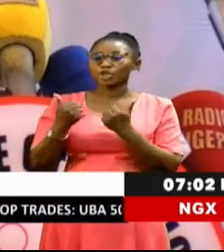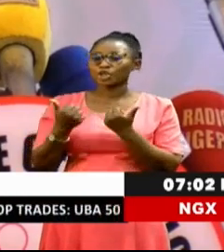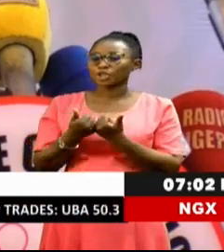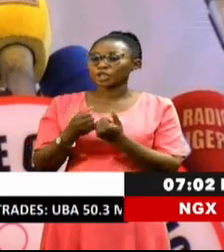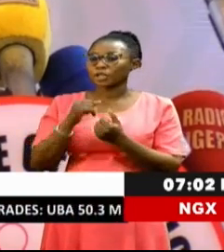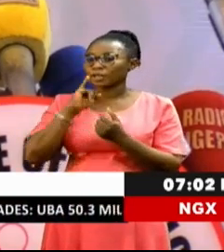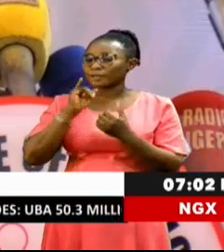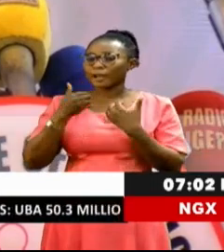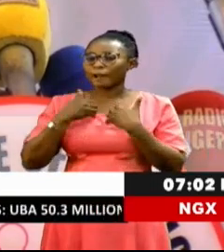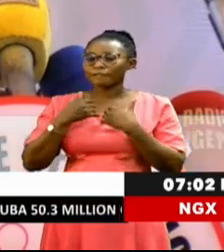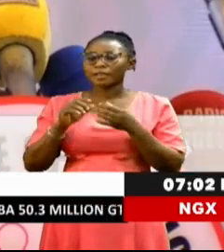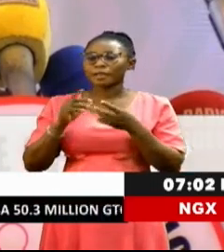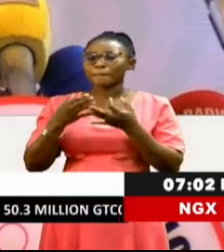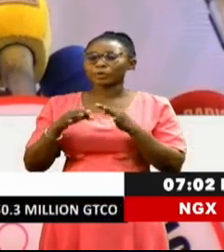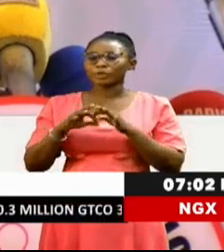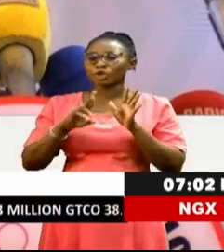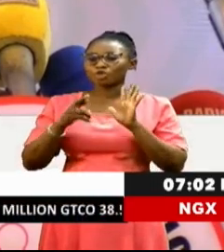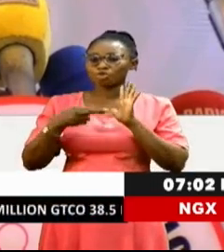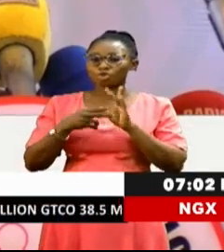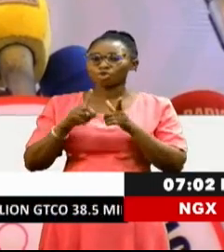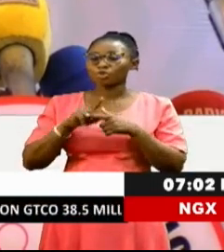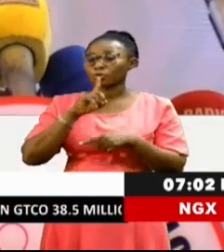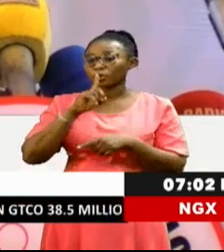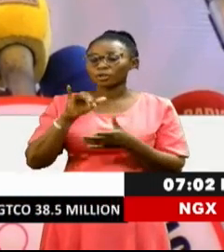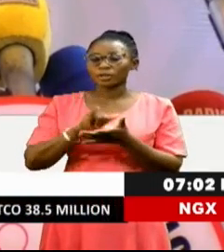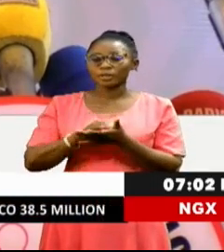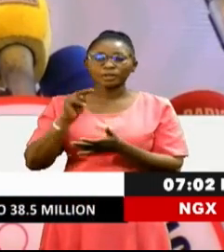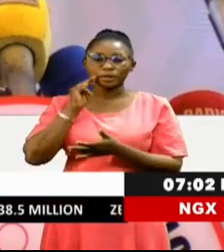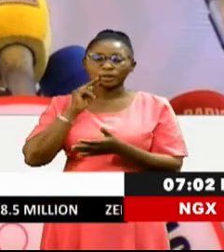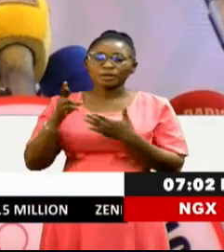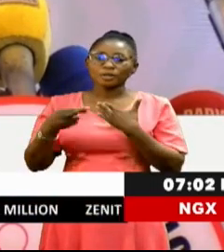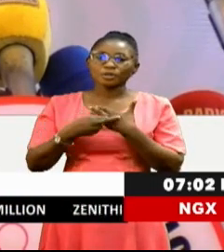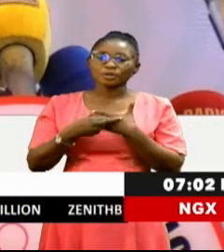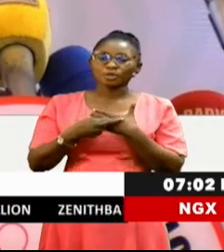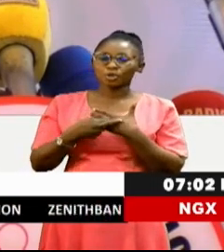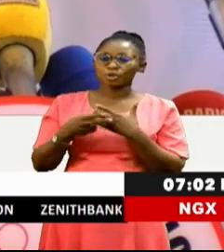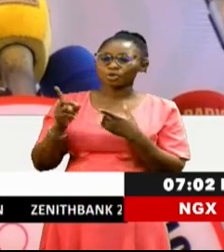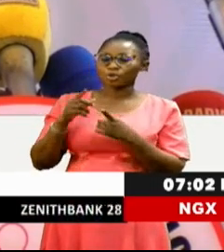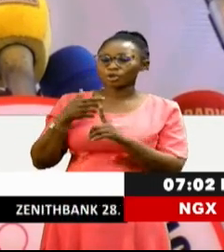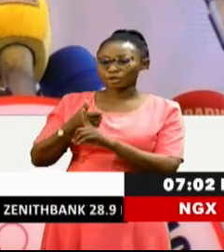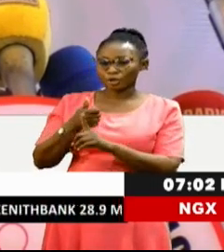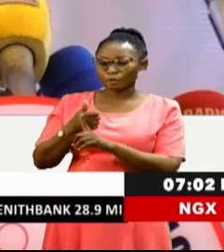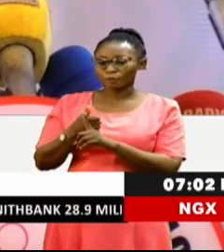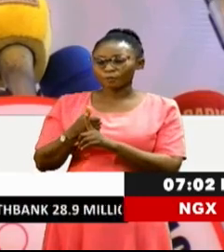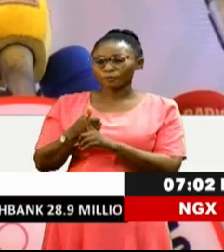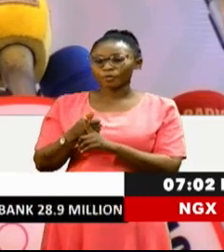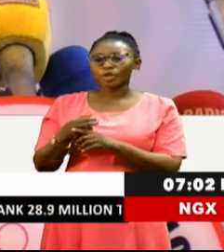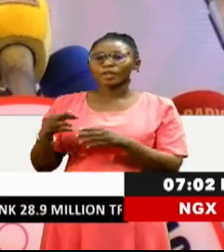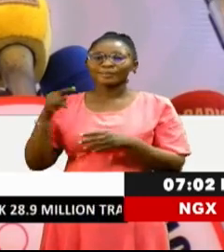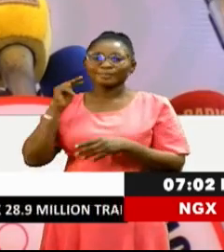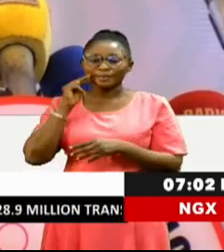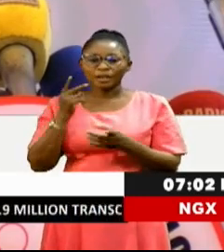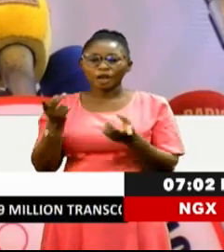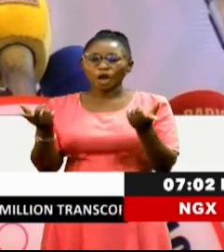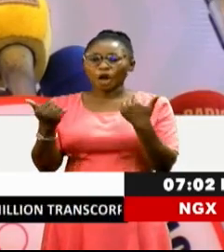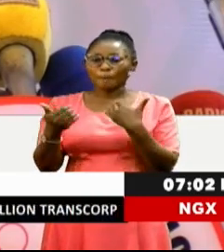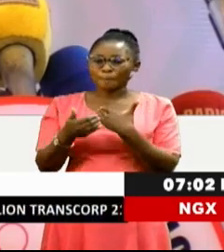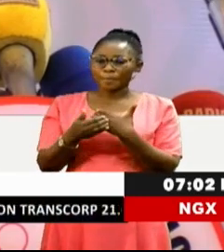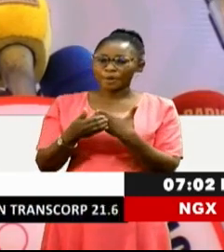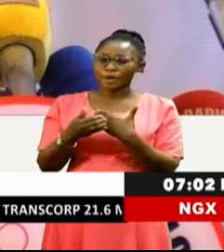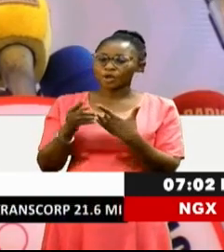in ensuring that Nigeria retains its steps. Nigeria comes back to